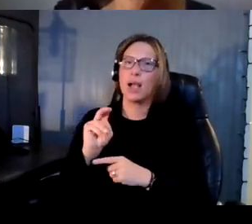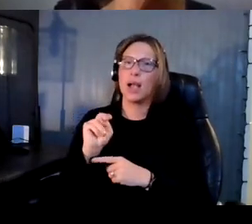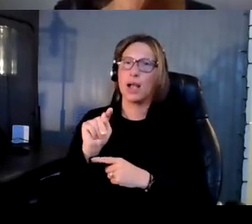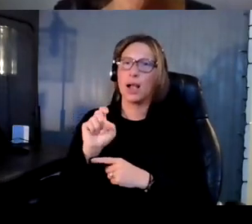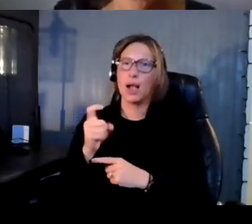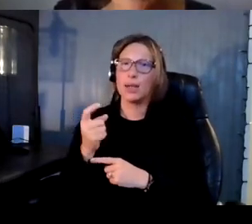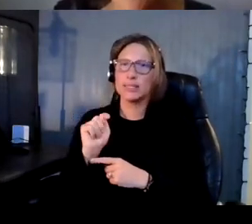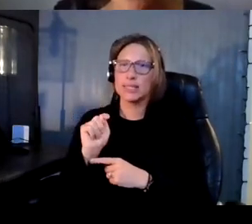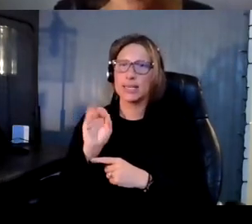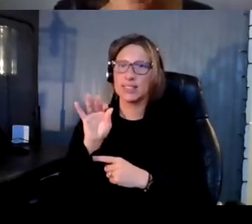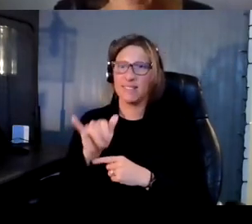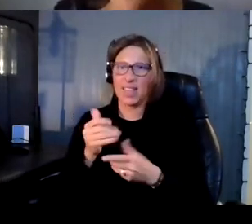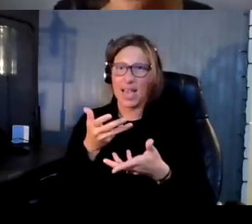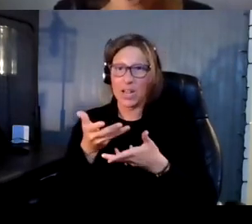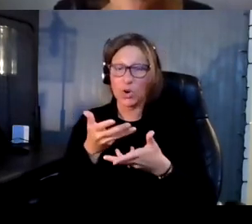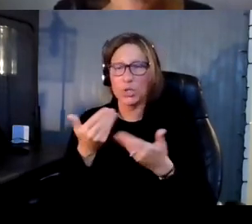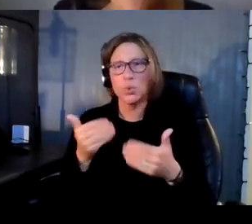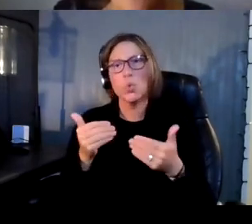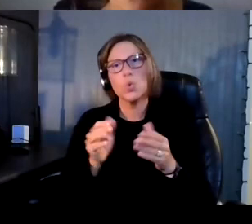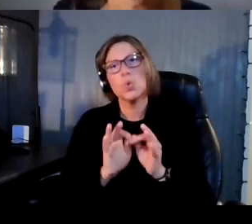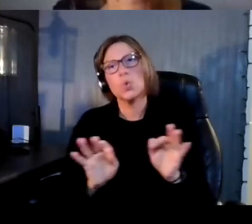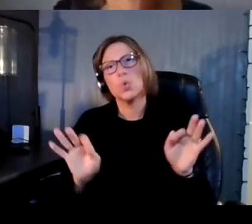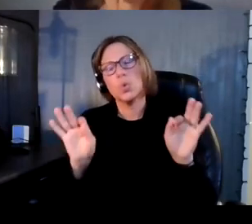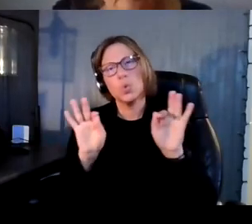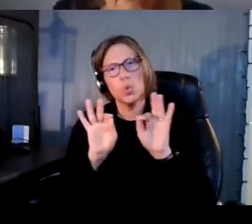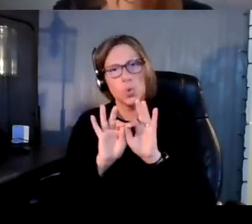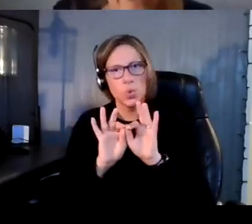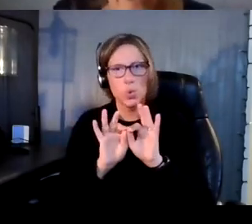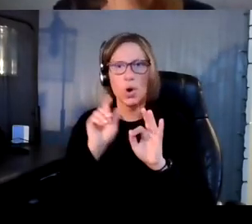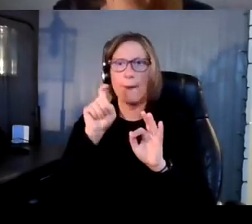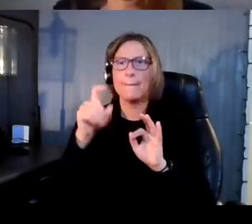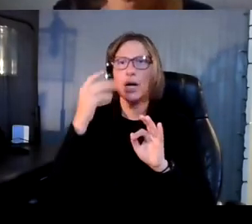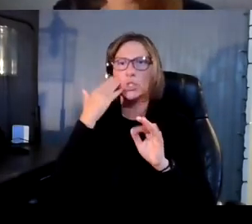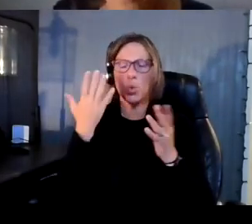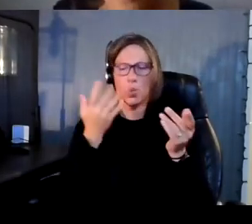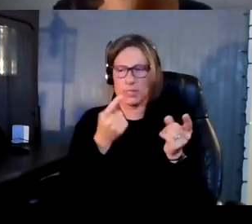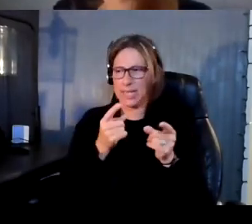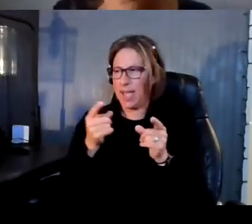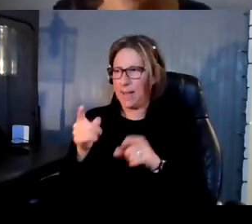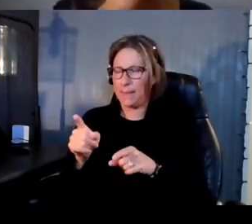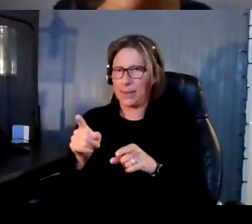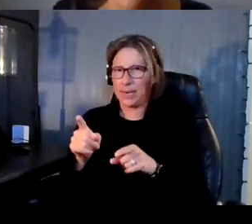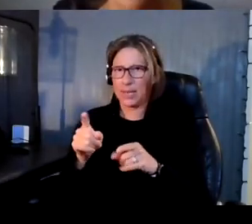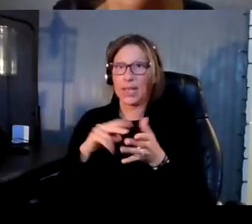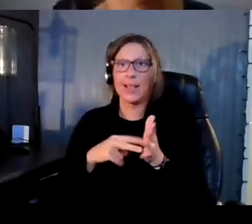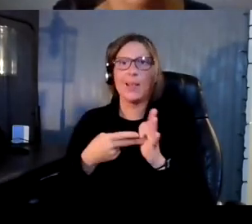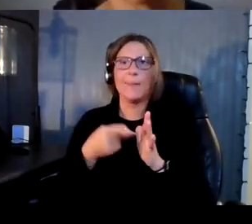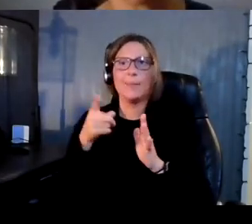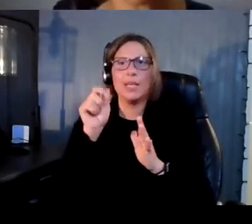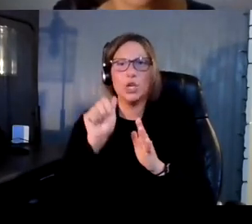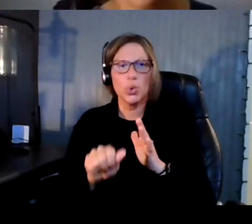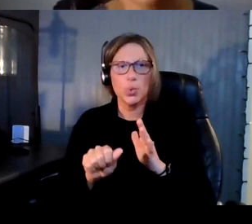critical. You've got to look at the context of what is happening in order for you to really unpack